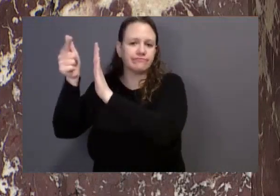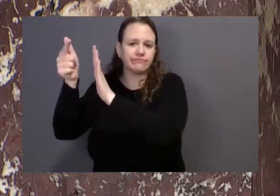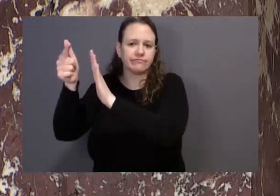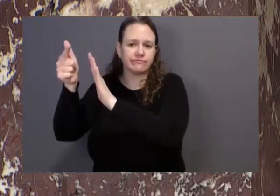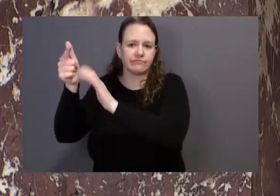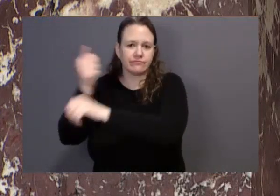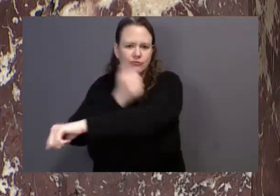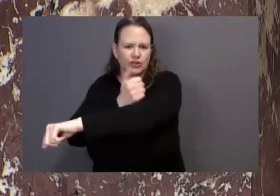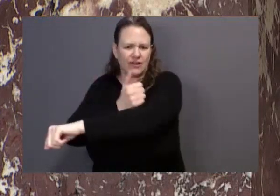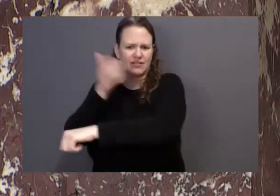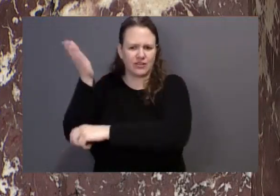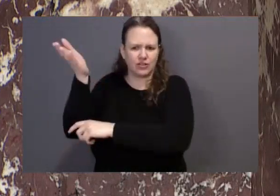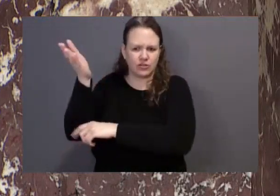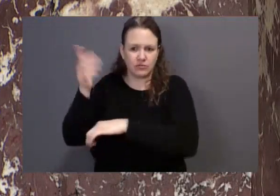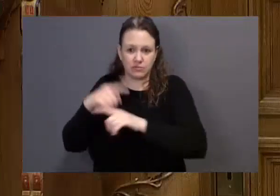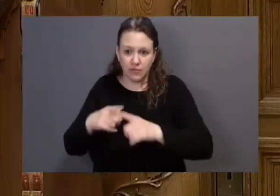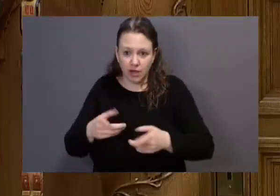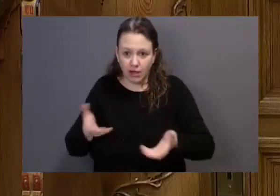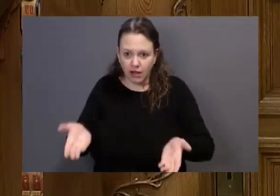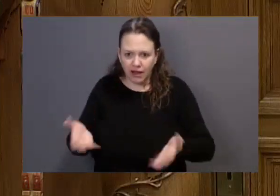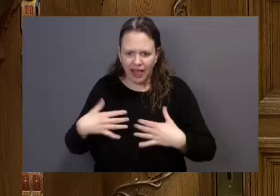reports?